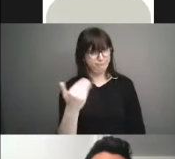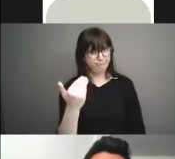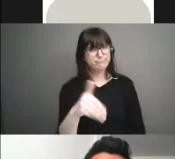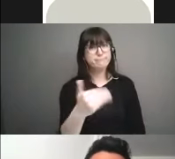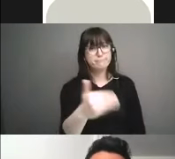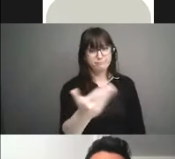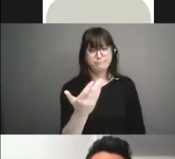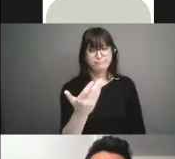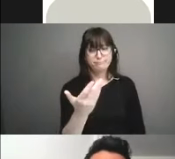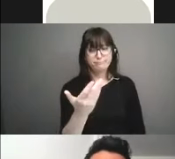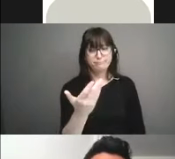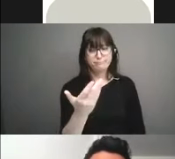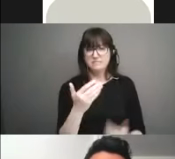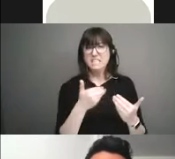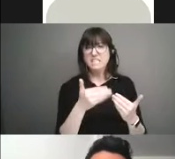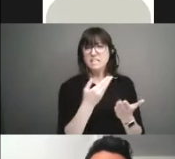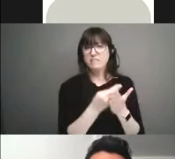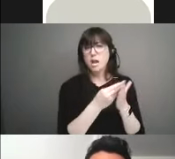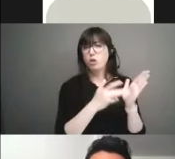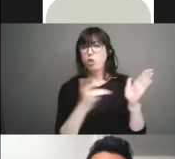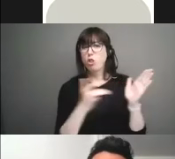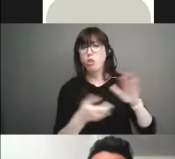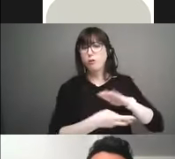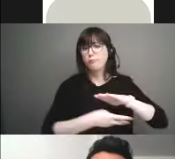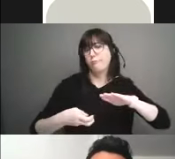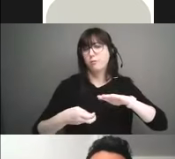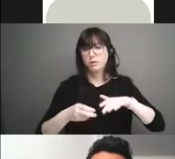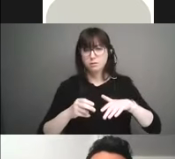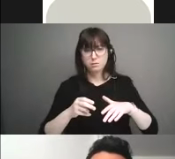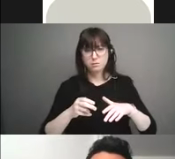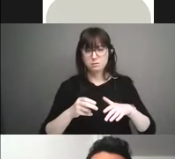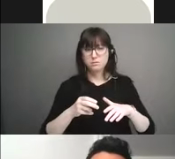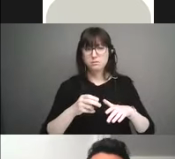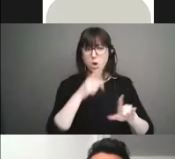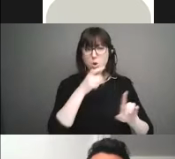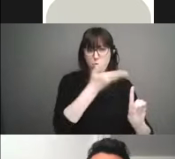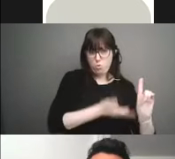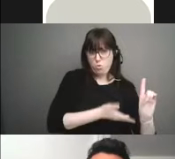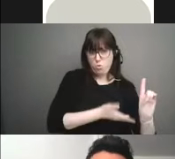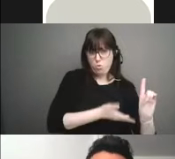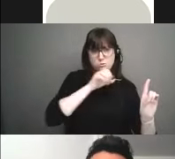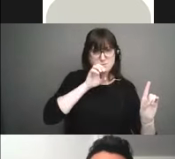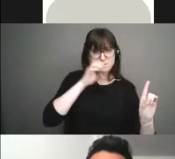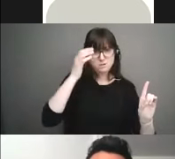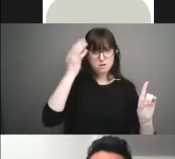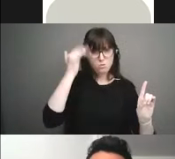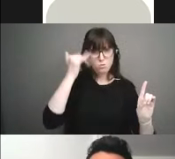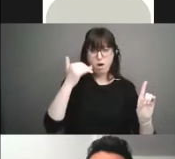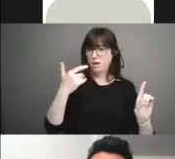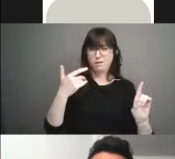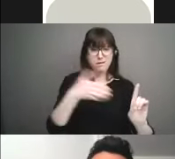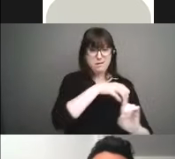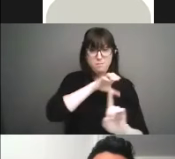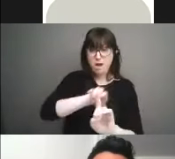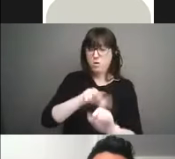to financially abuse and take advantage of the grantor, because it does provide such a broad